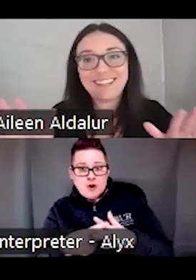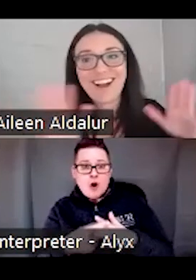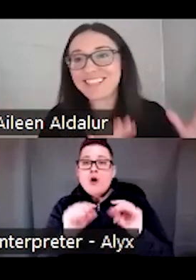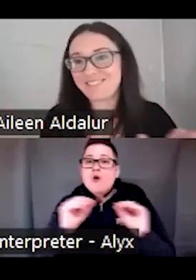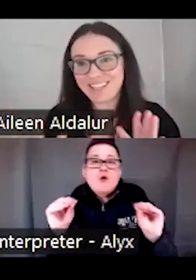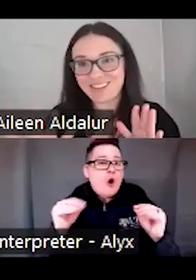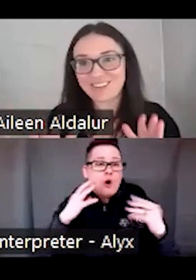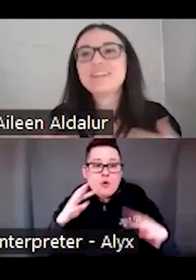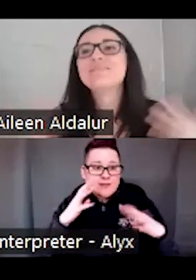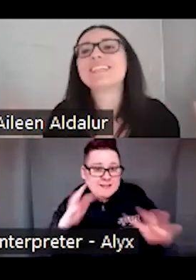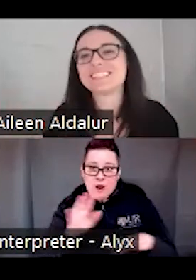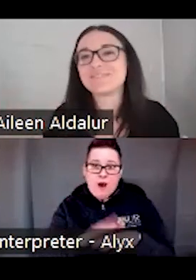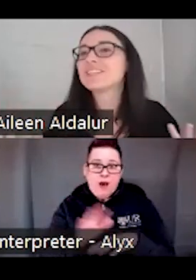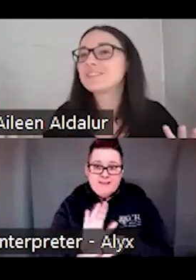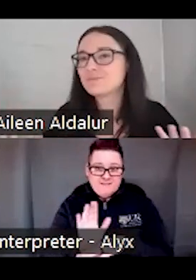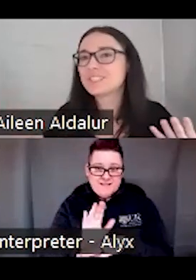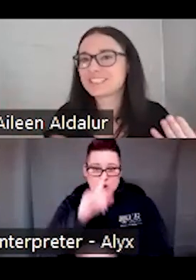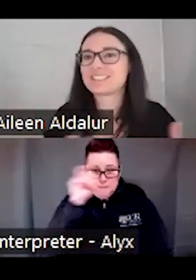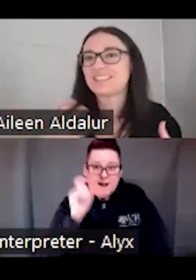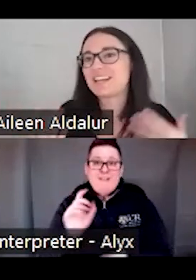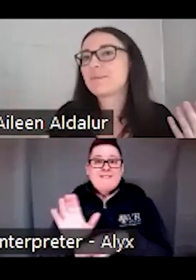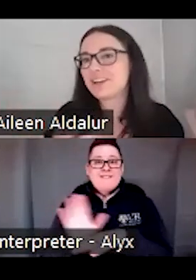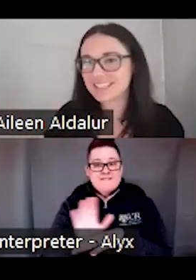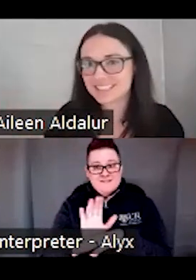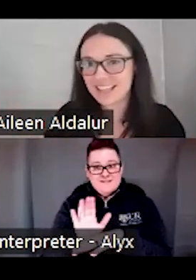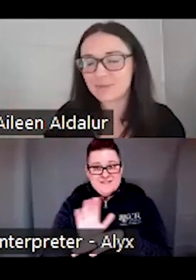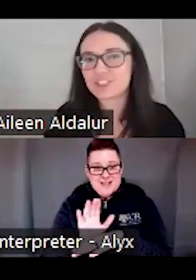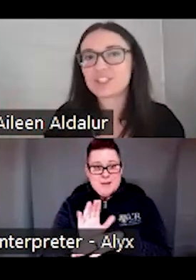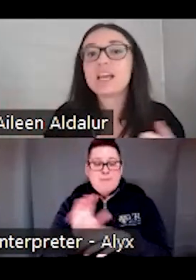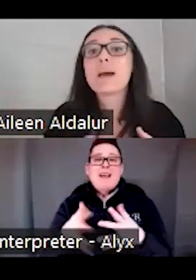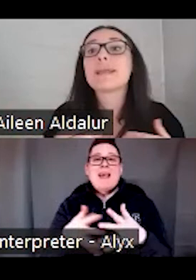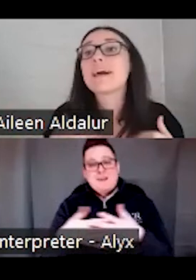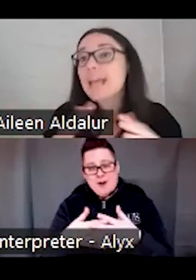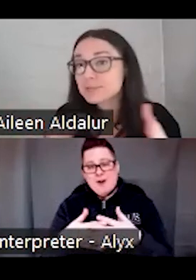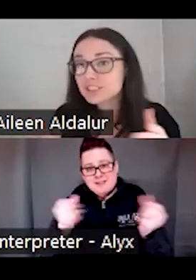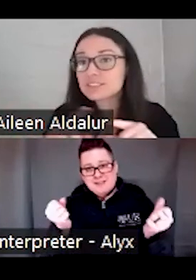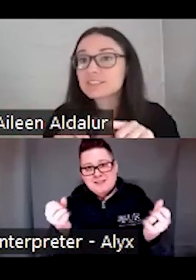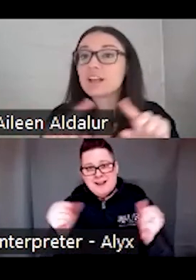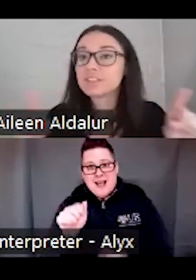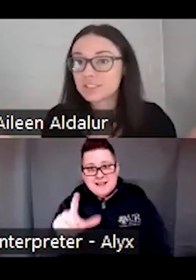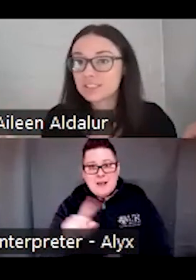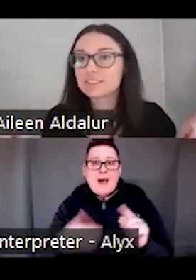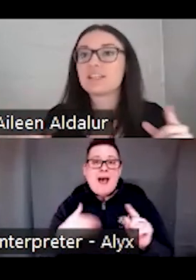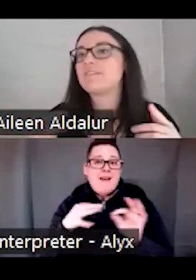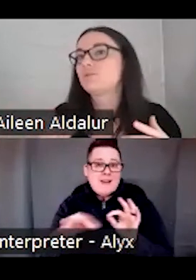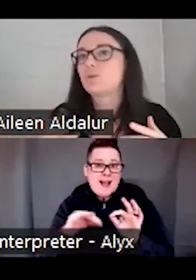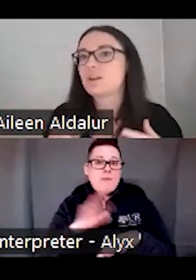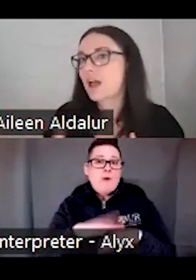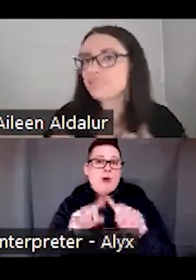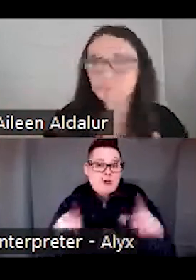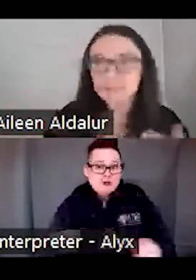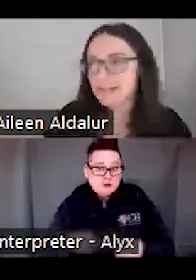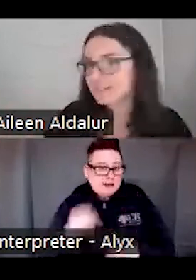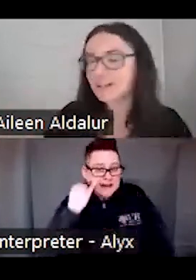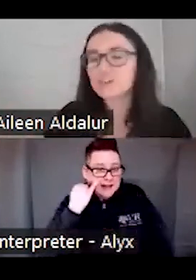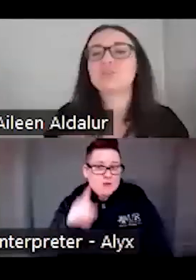sound on this video because the film was done in American Sign Language. but I have captions on the screen. If you are